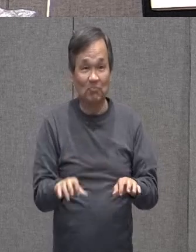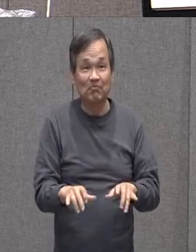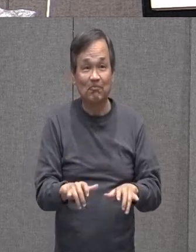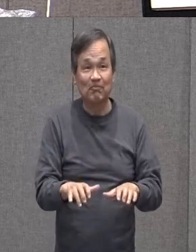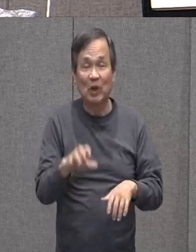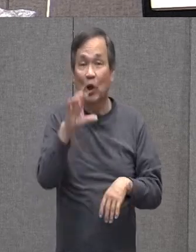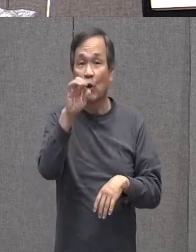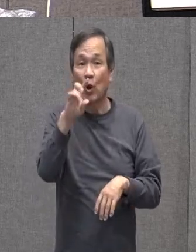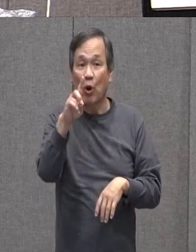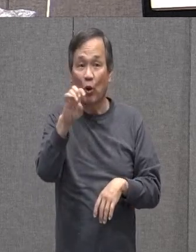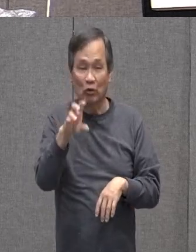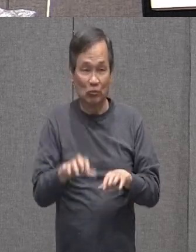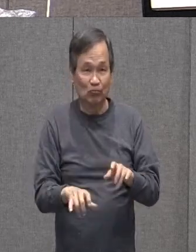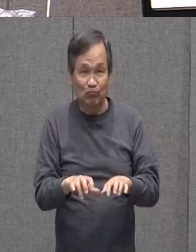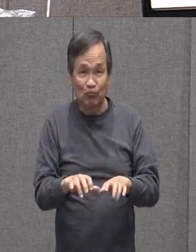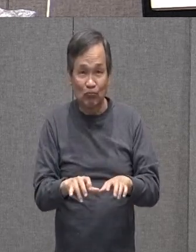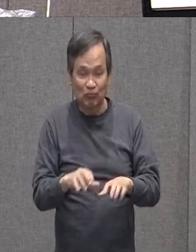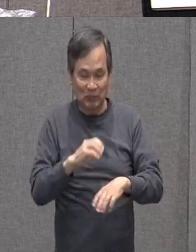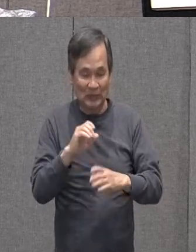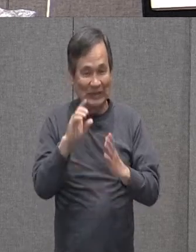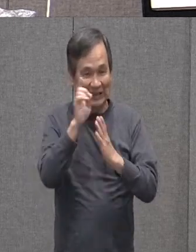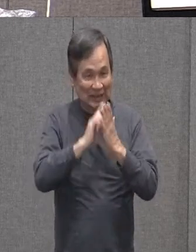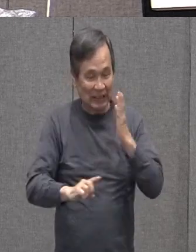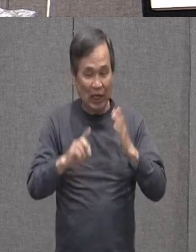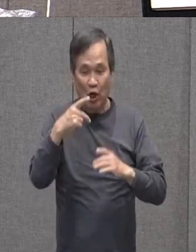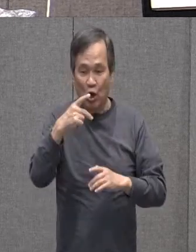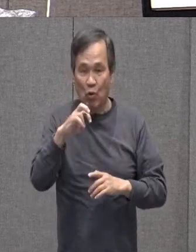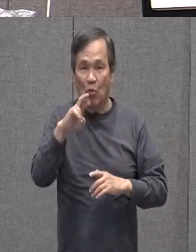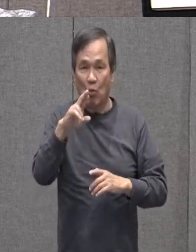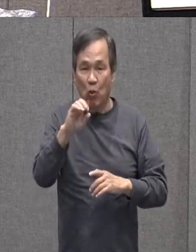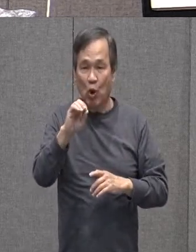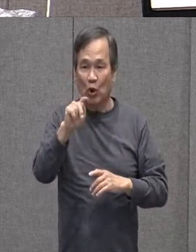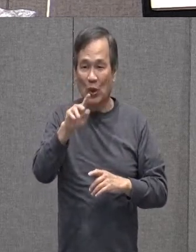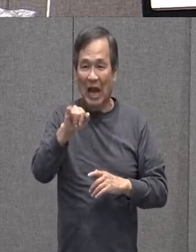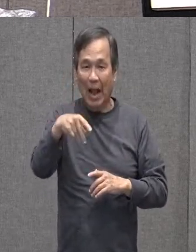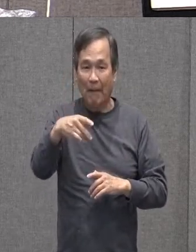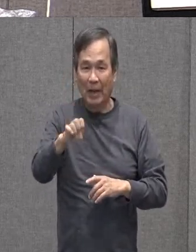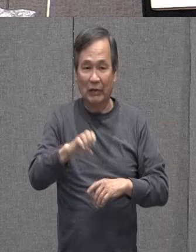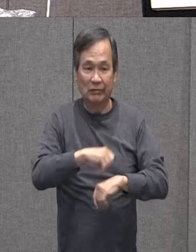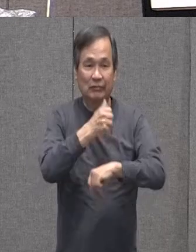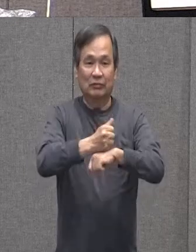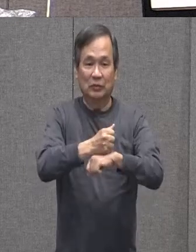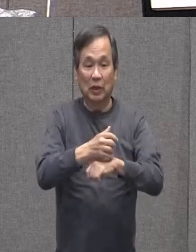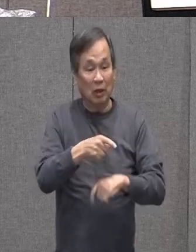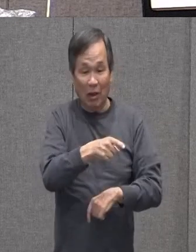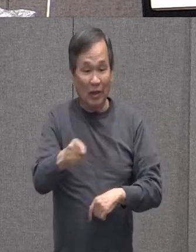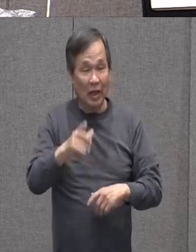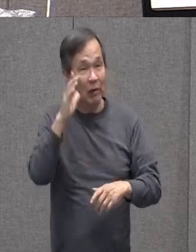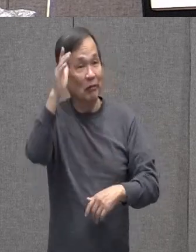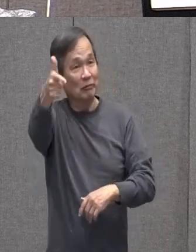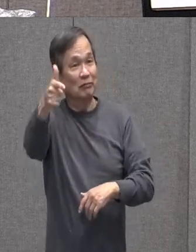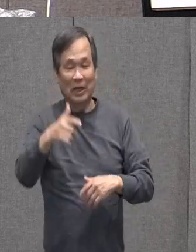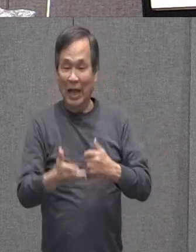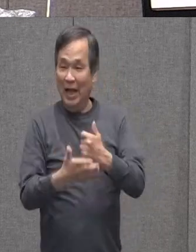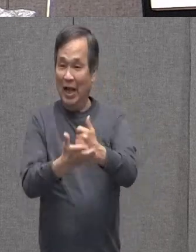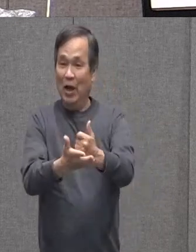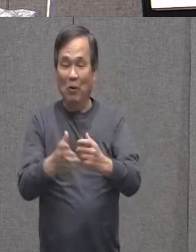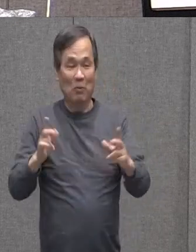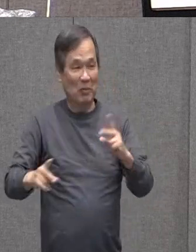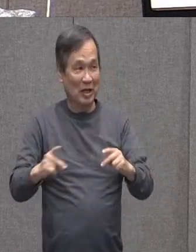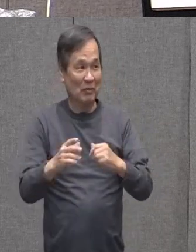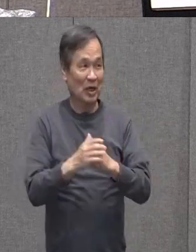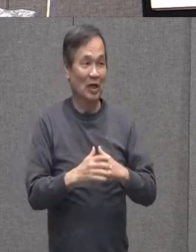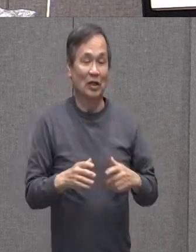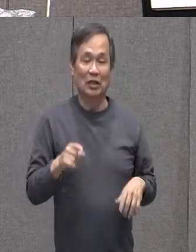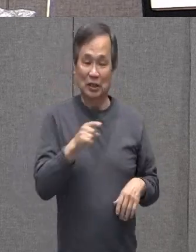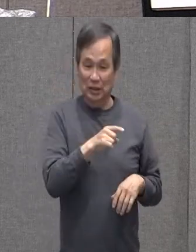prototypes. We were designing them to potentially help humans. And what they were going to do is there's hazardous jobs that